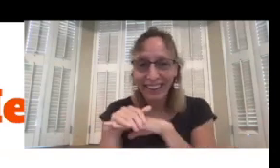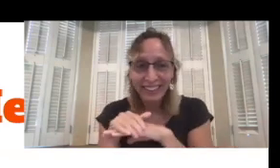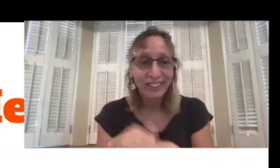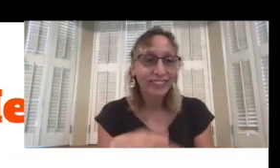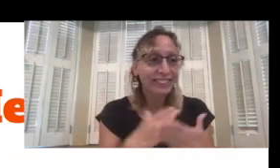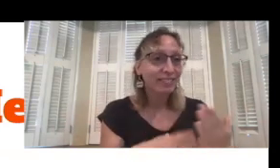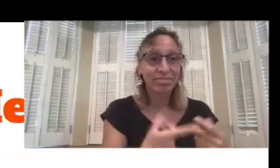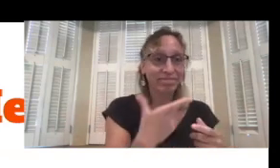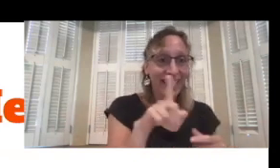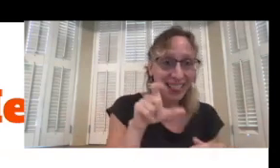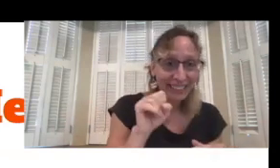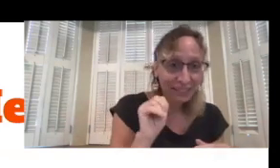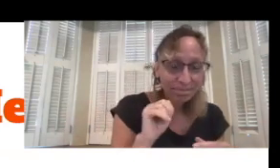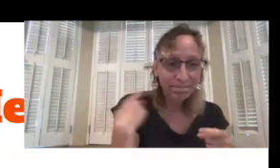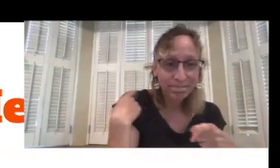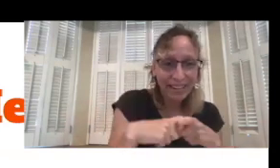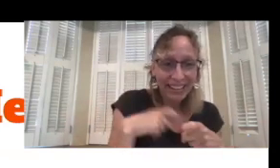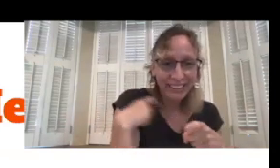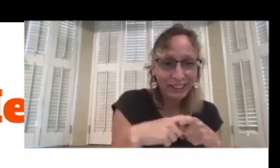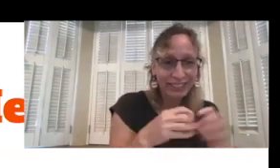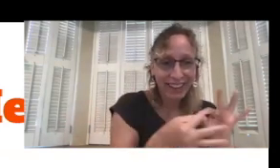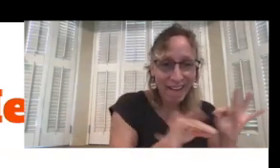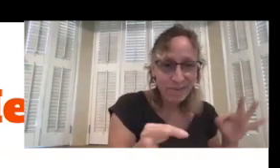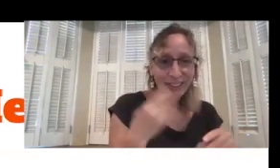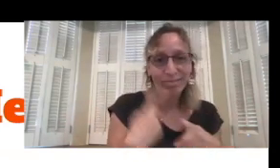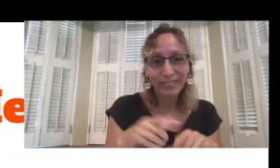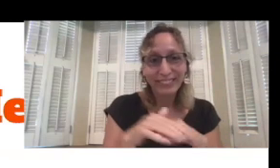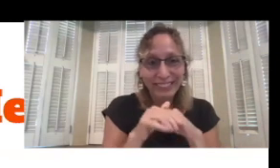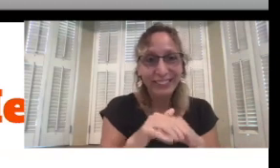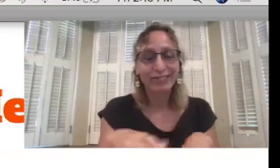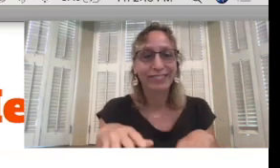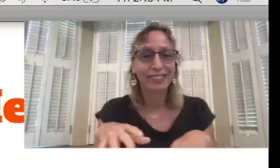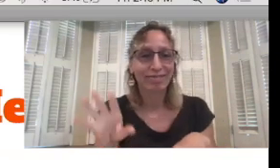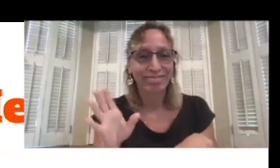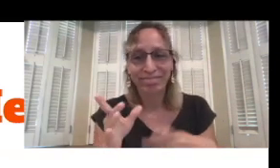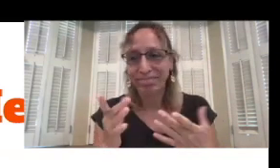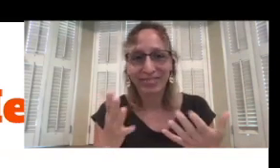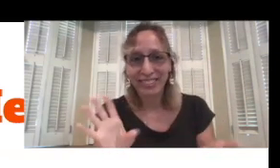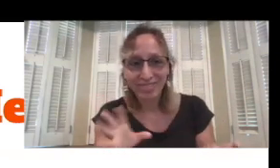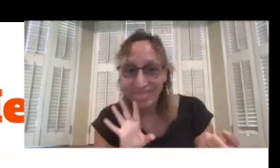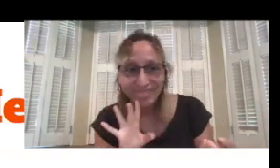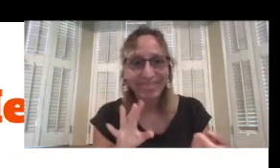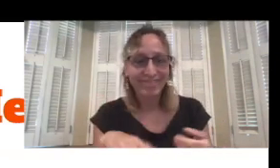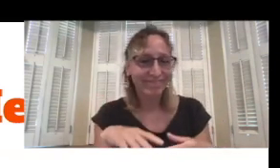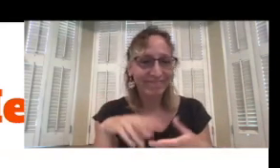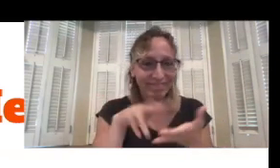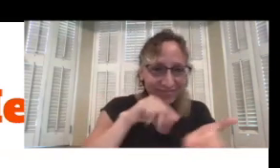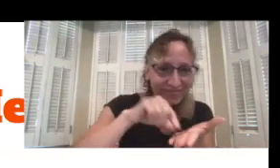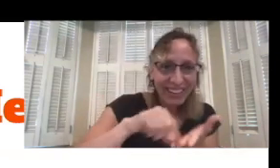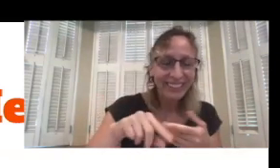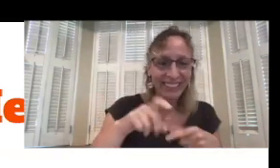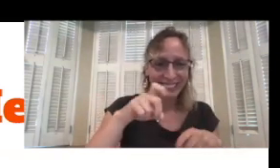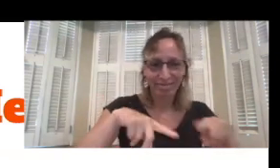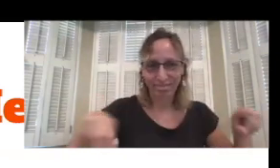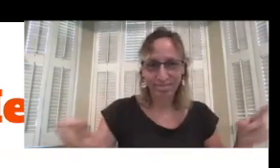hands. Some students may be bilingual, knowing English and ASL, some trilingual, maybe their parents speak